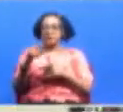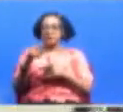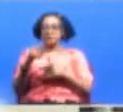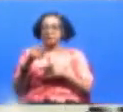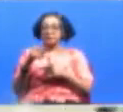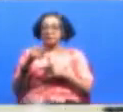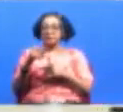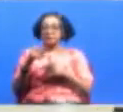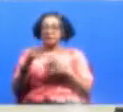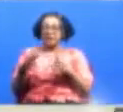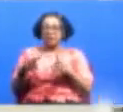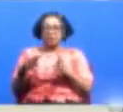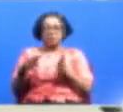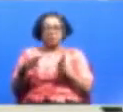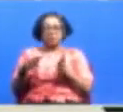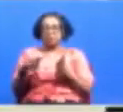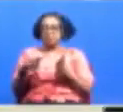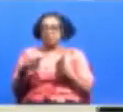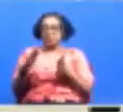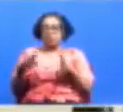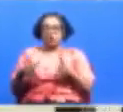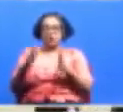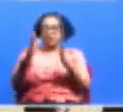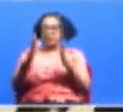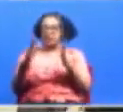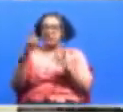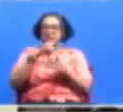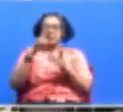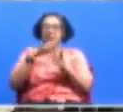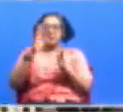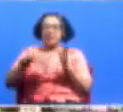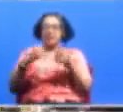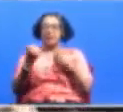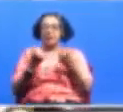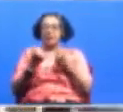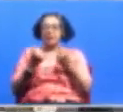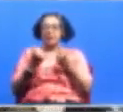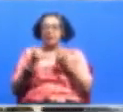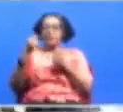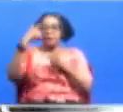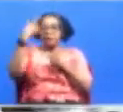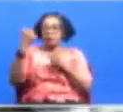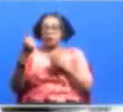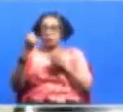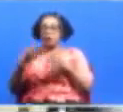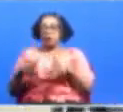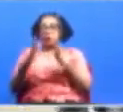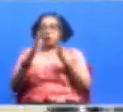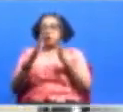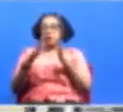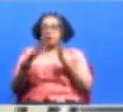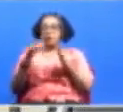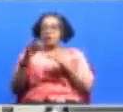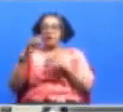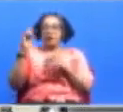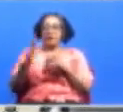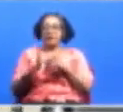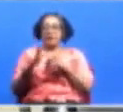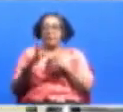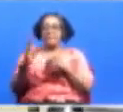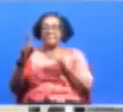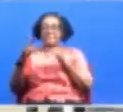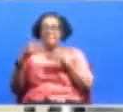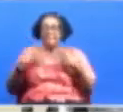I find the pedestrian more dangerous than a car because of the road sense of the Kenyan pedestrians. They